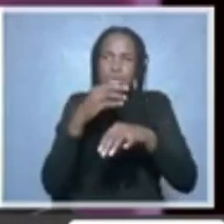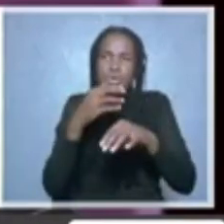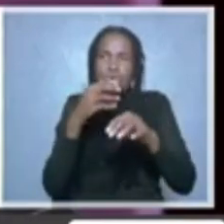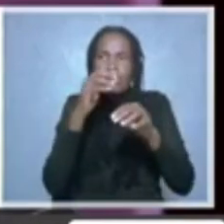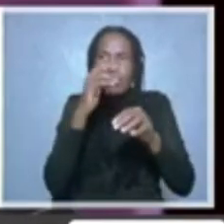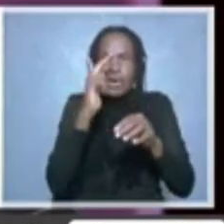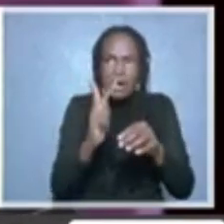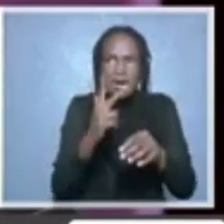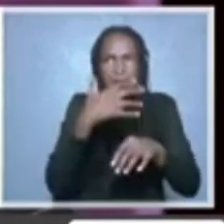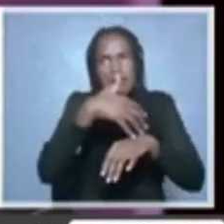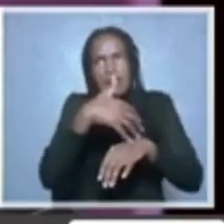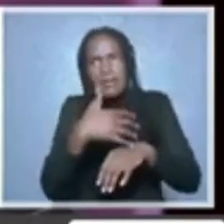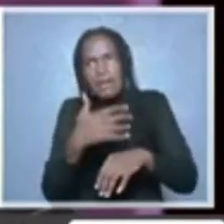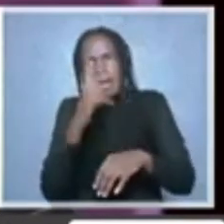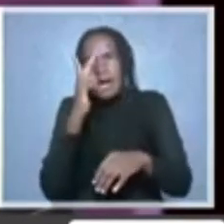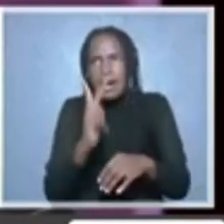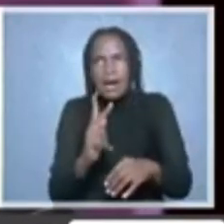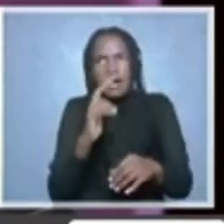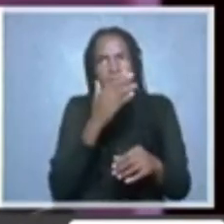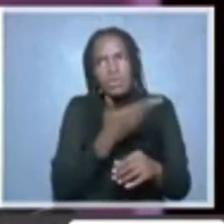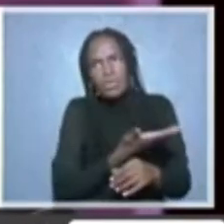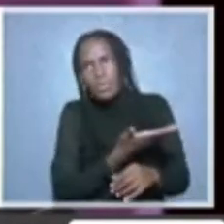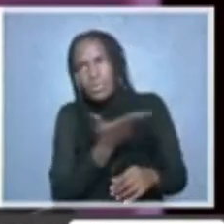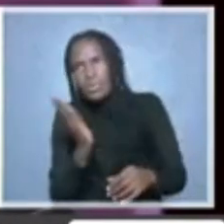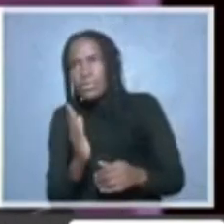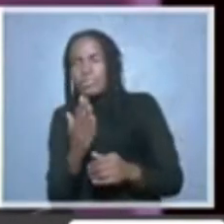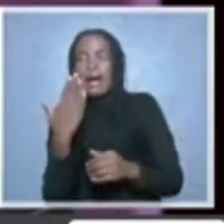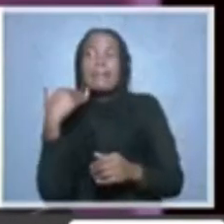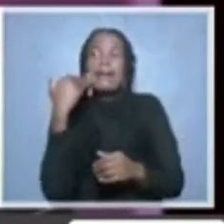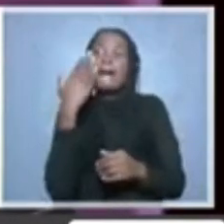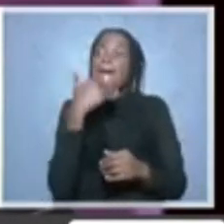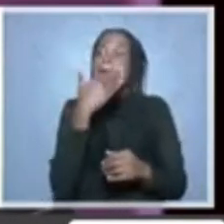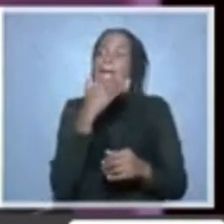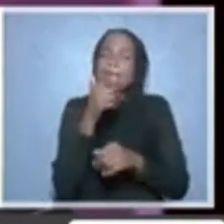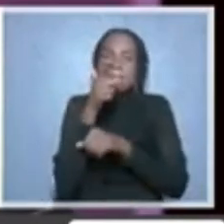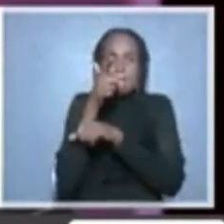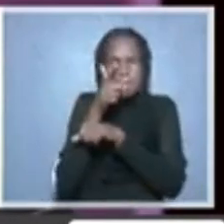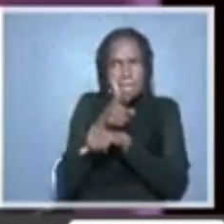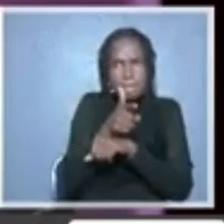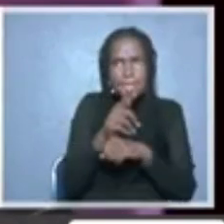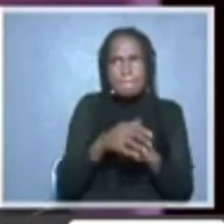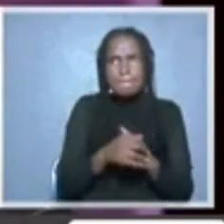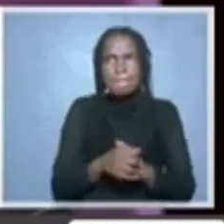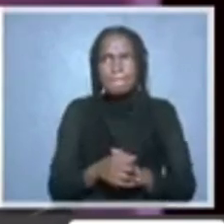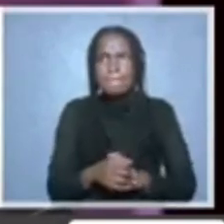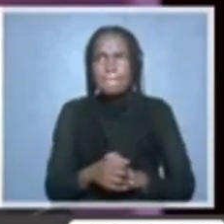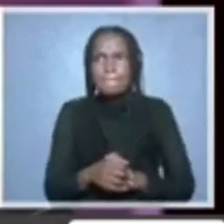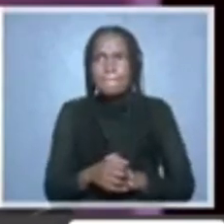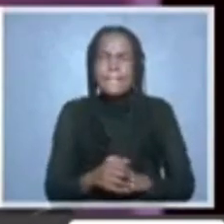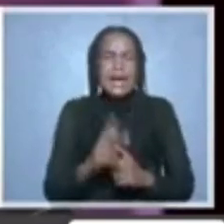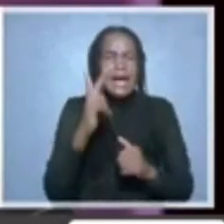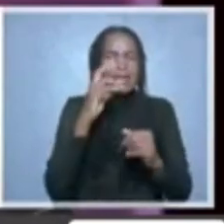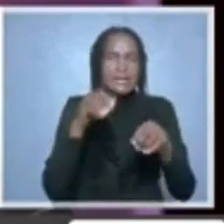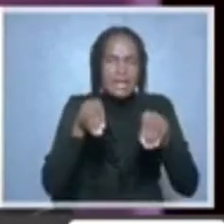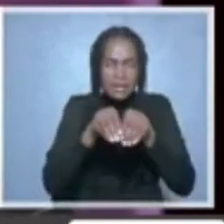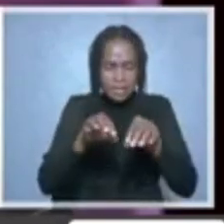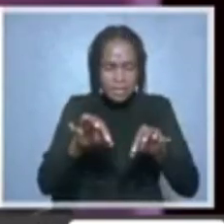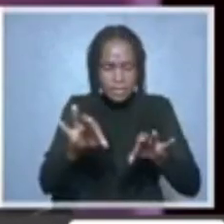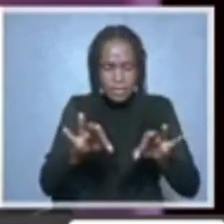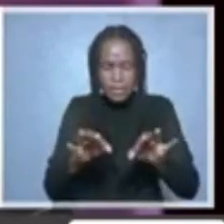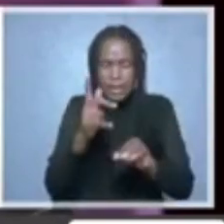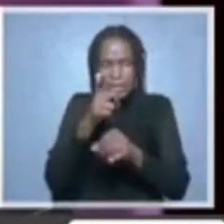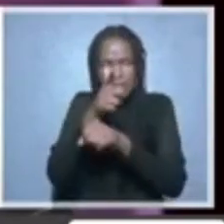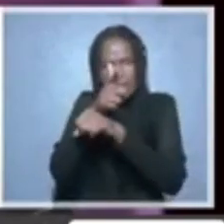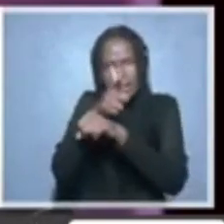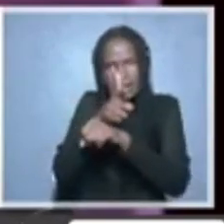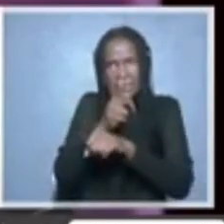directors, the makeup artists to make us look good on TV, all of them, the sound people, the camera persons,